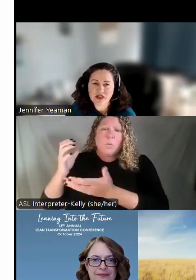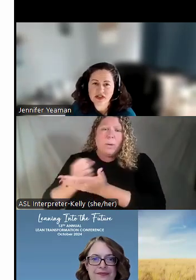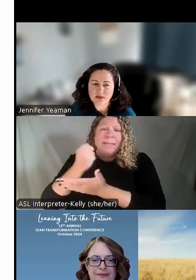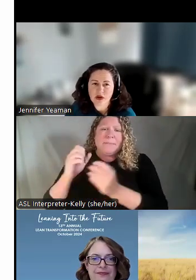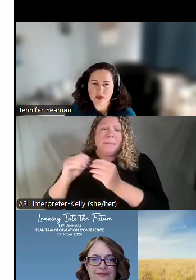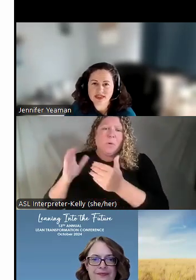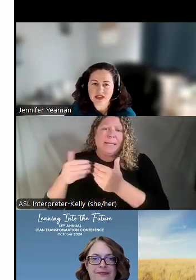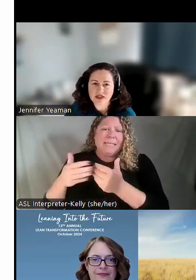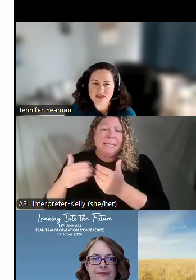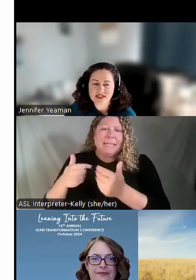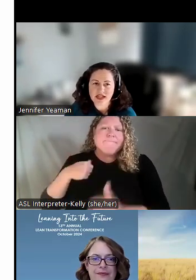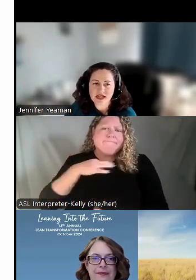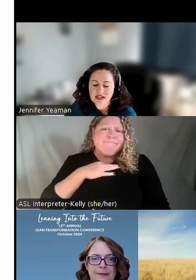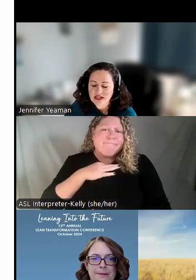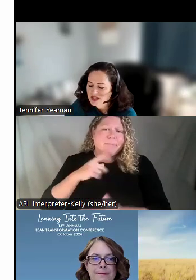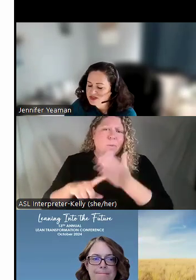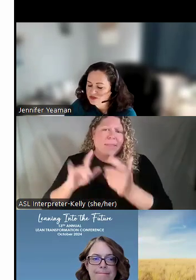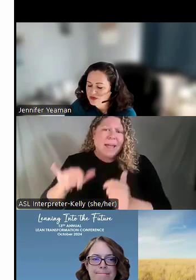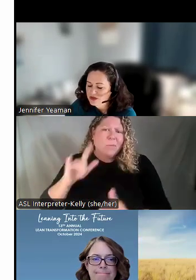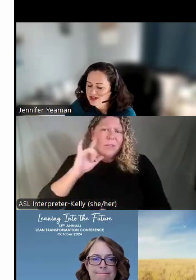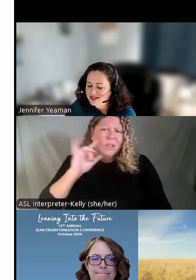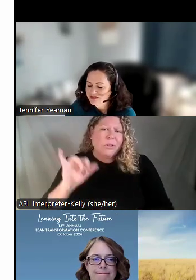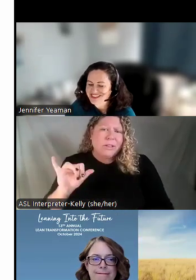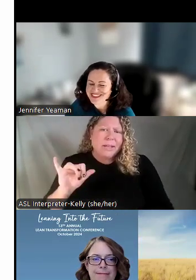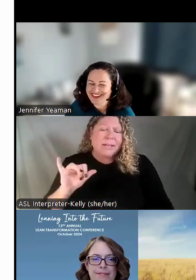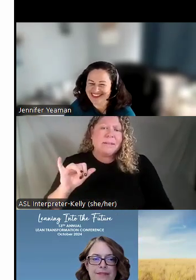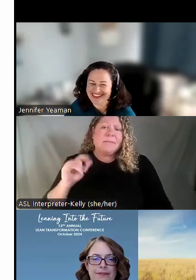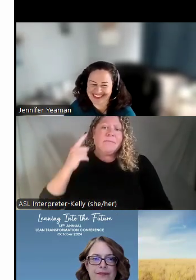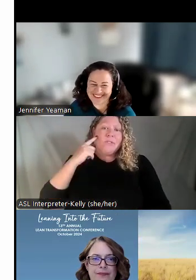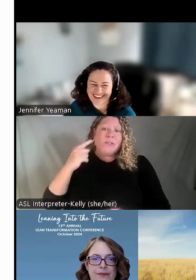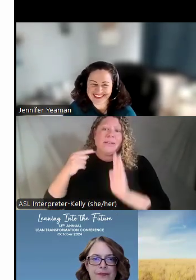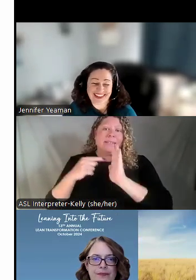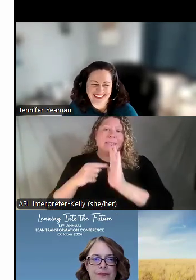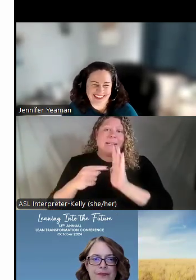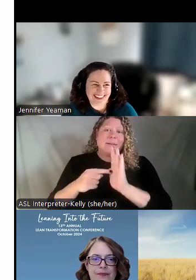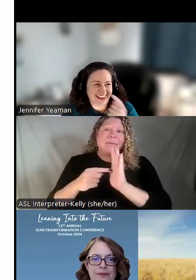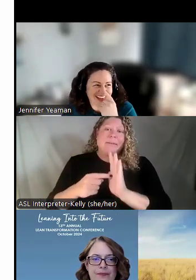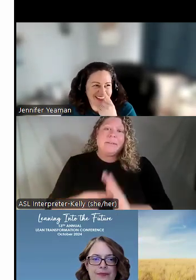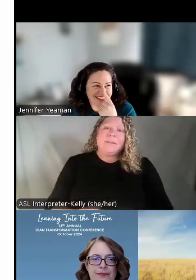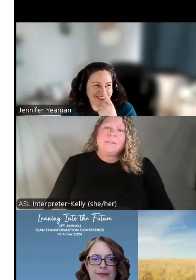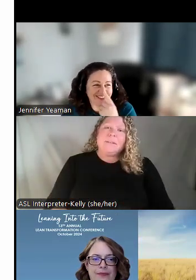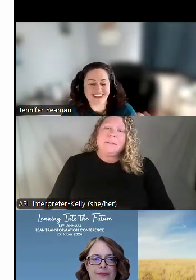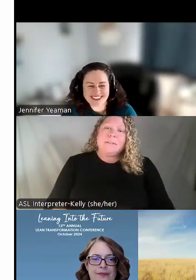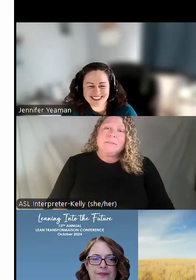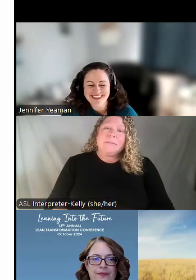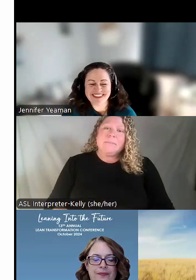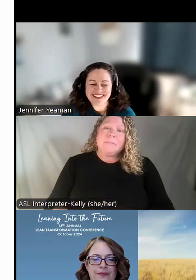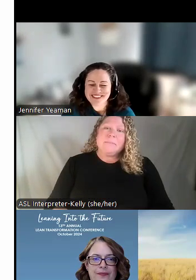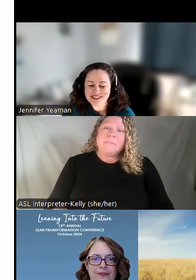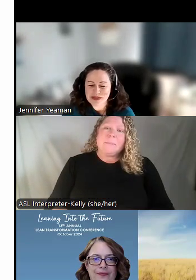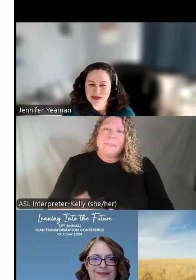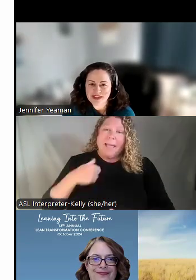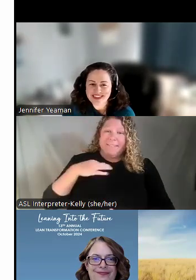I'd be curious about what that looks like. So for an example, I like to say, I